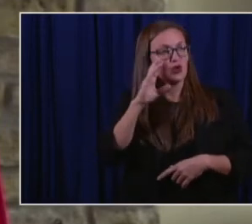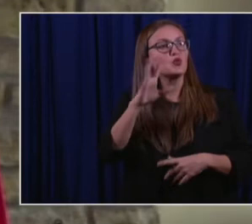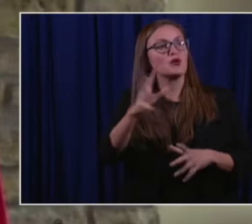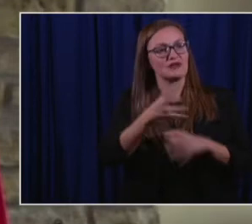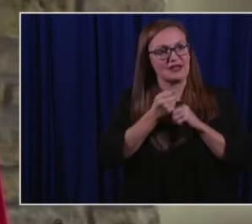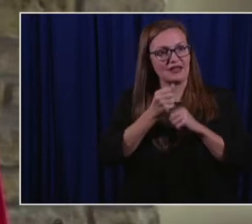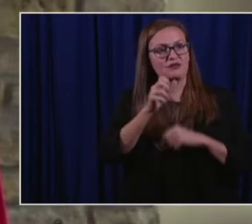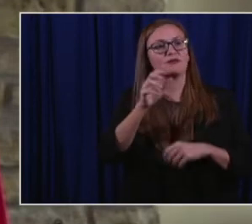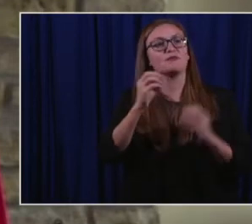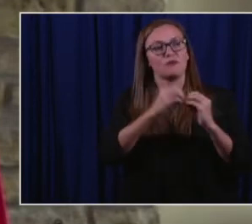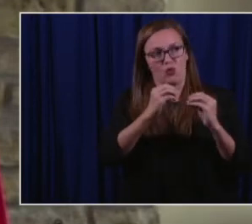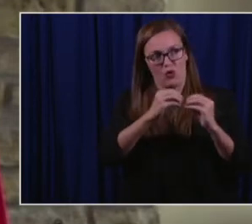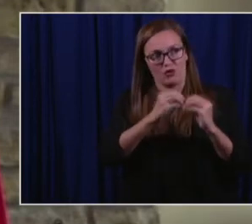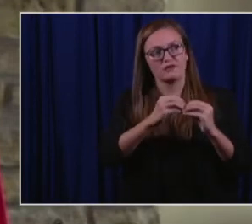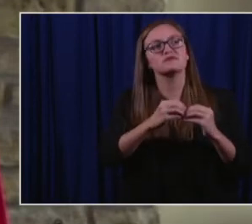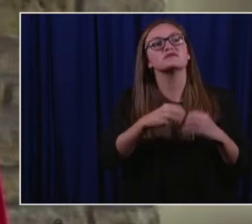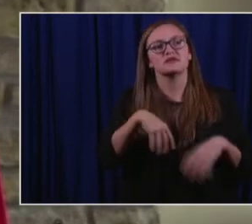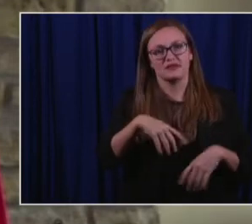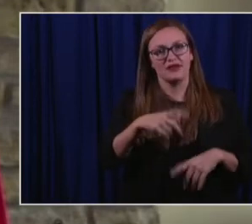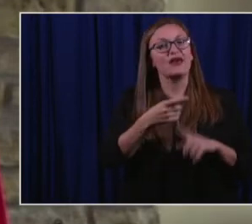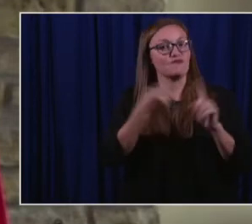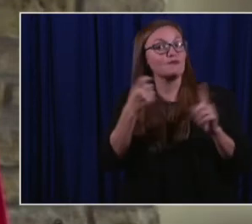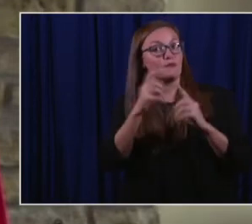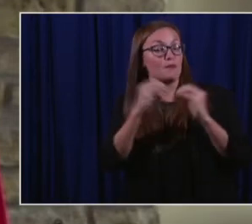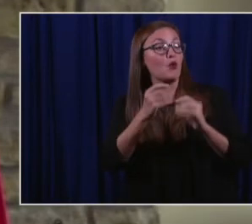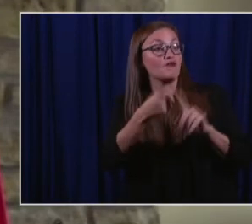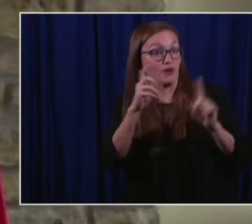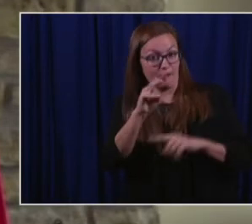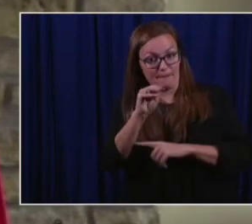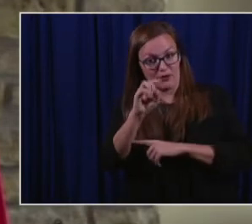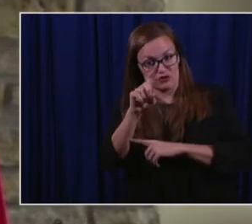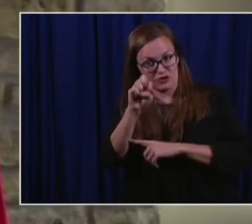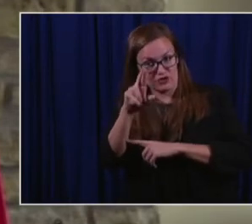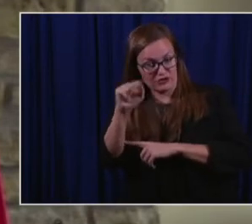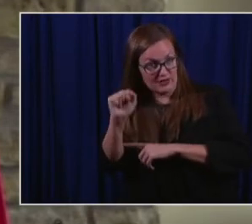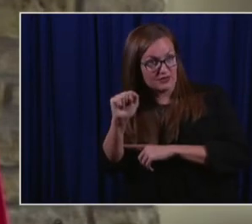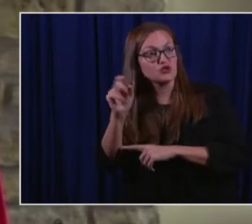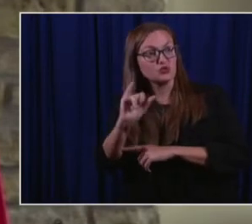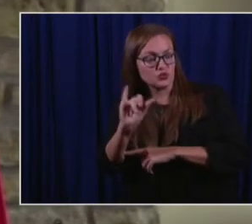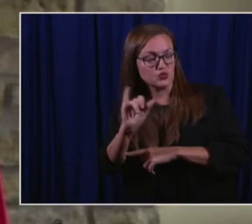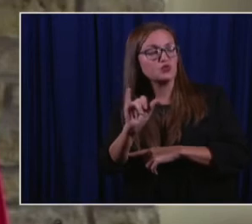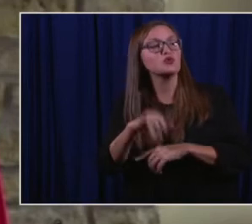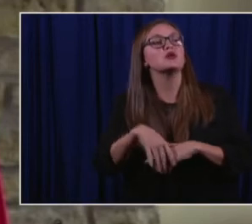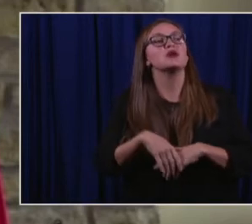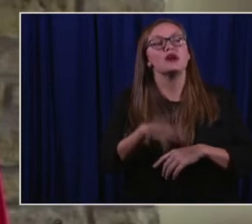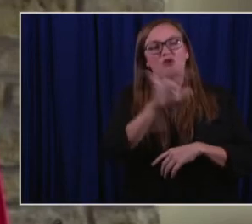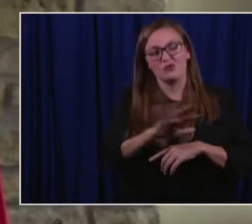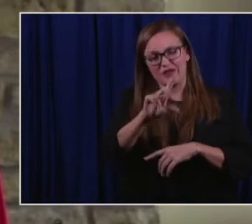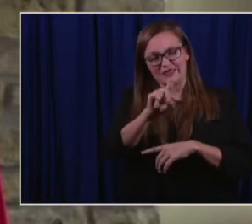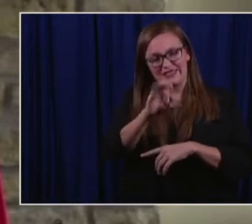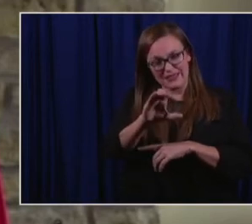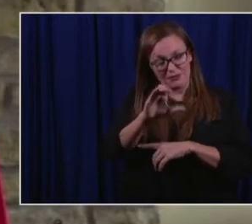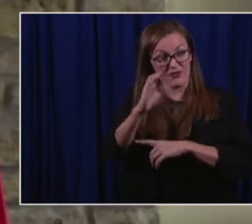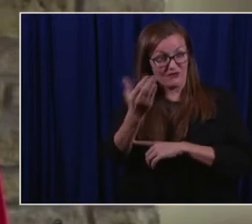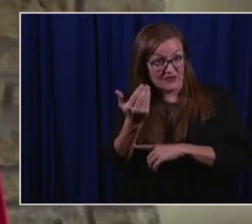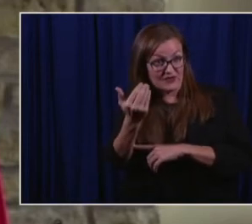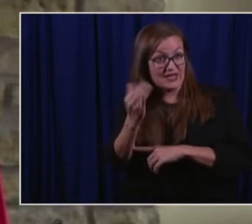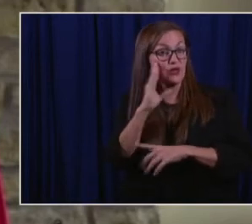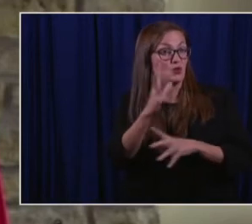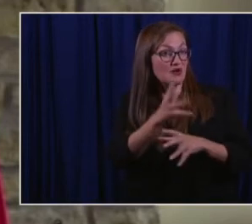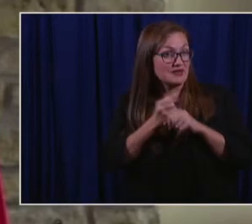from you is that Ohio expects to receive about 30,000 doses from Pfizer around December 15th. Can you provide